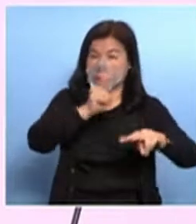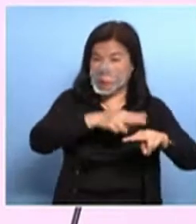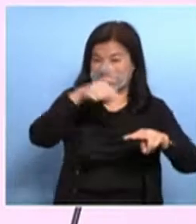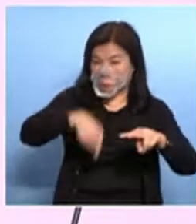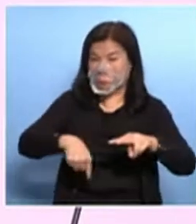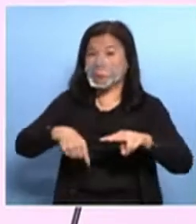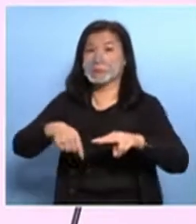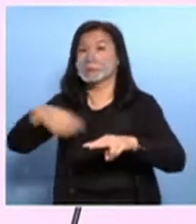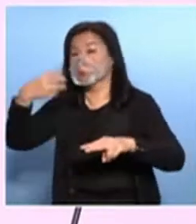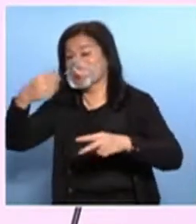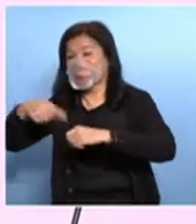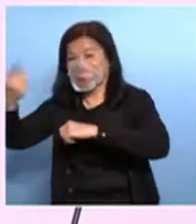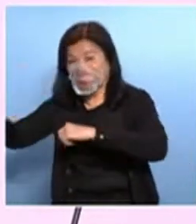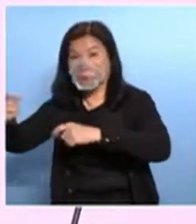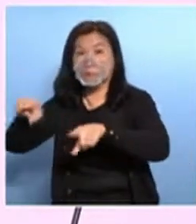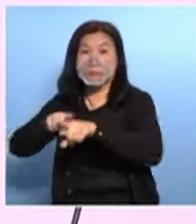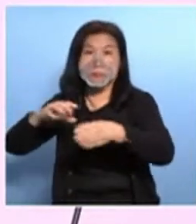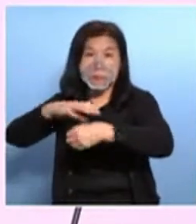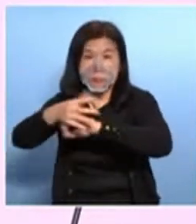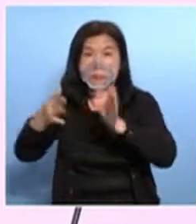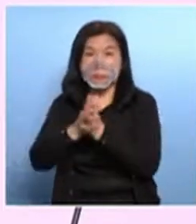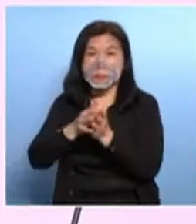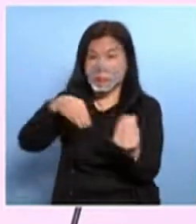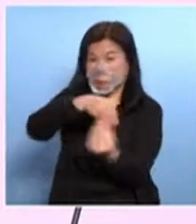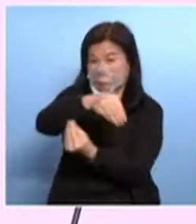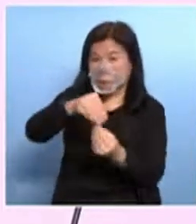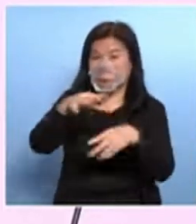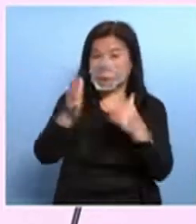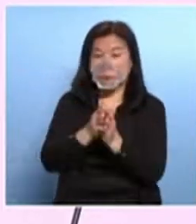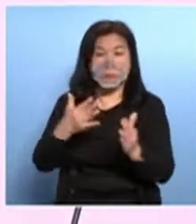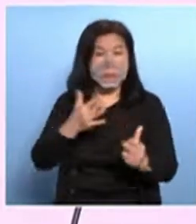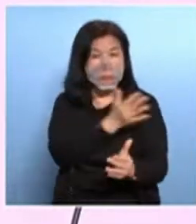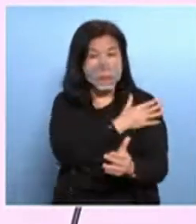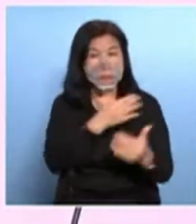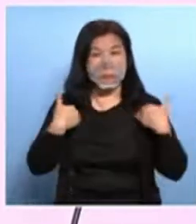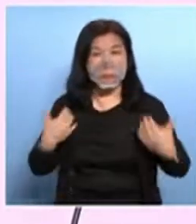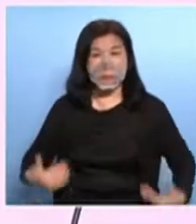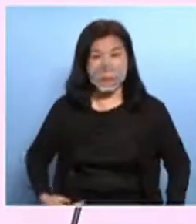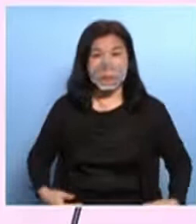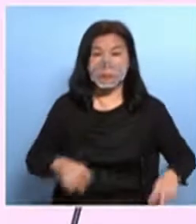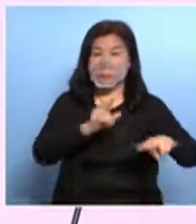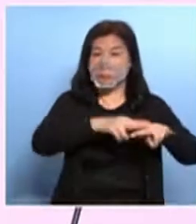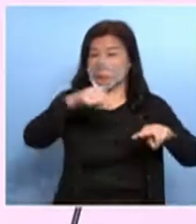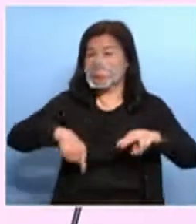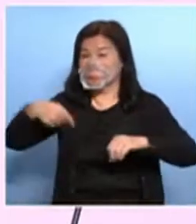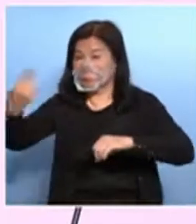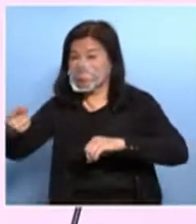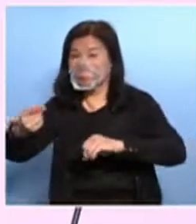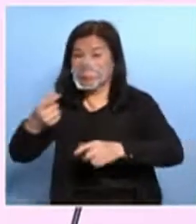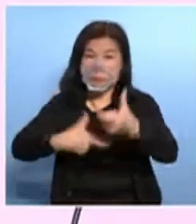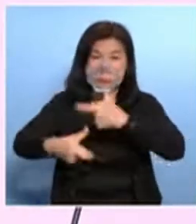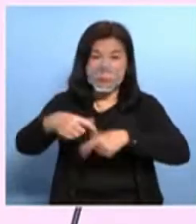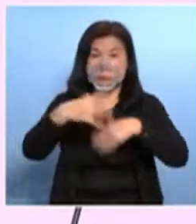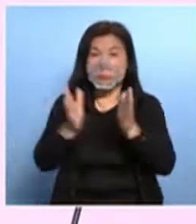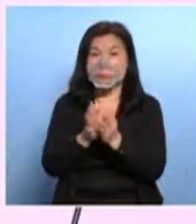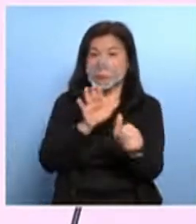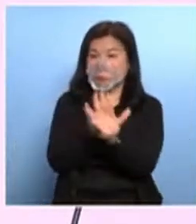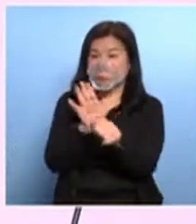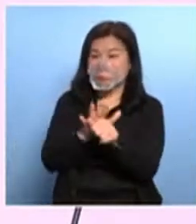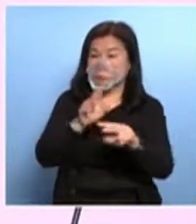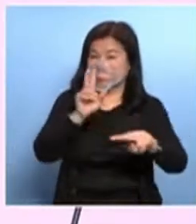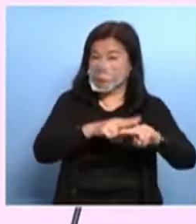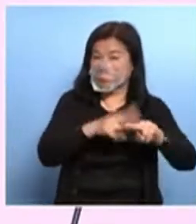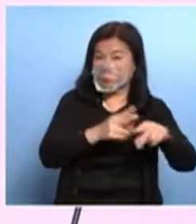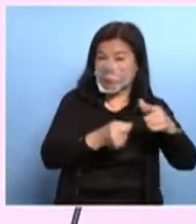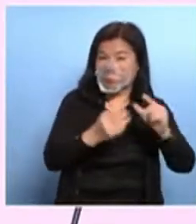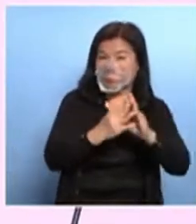in the domestic circulation of the national economy. At the same time, Hong Kong will play its bridging and platform role at the intersection of